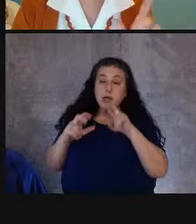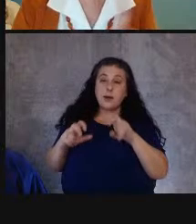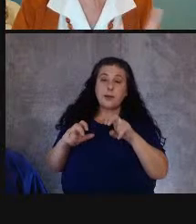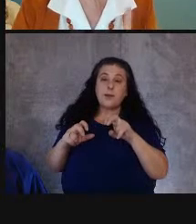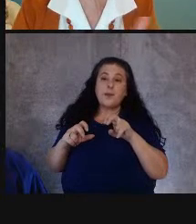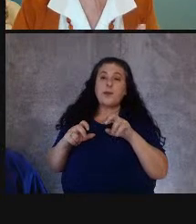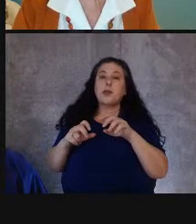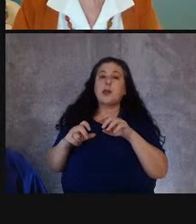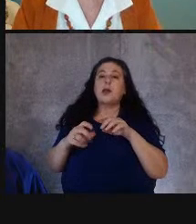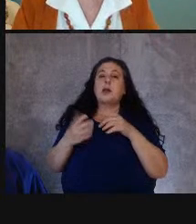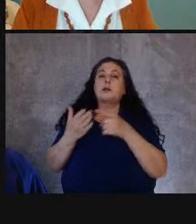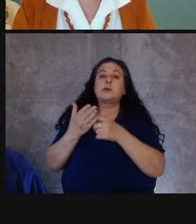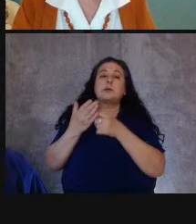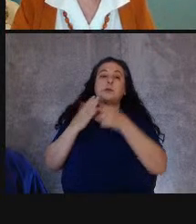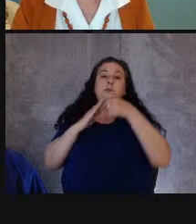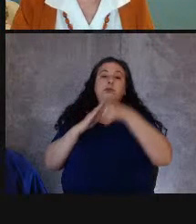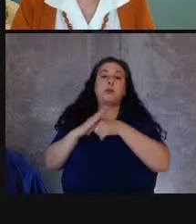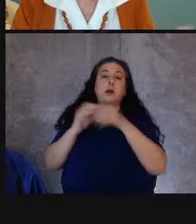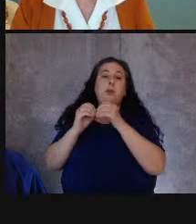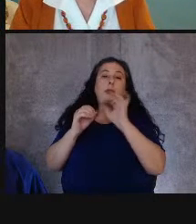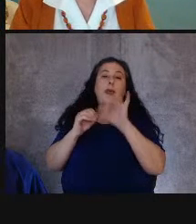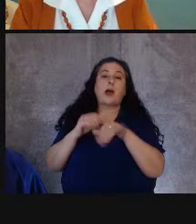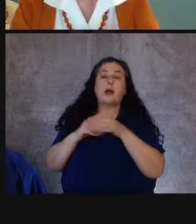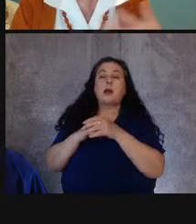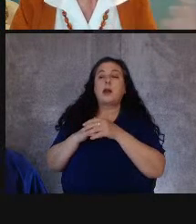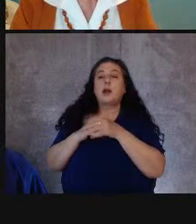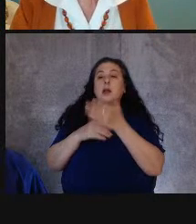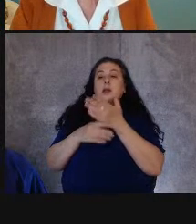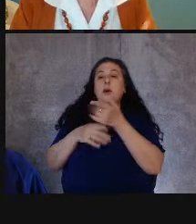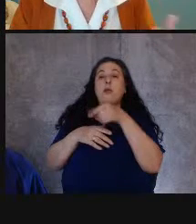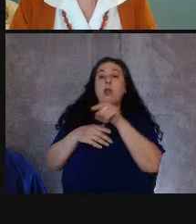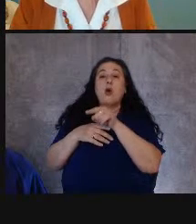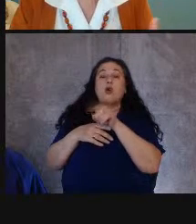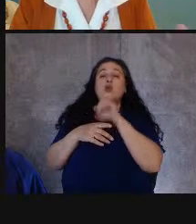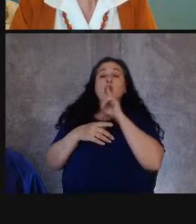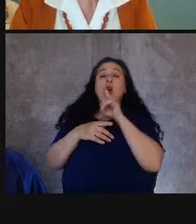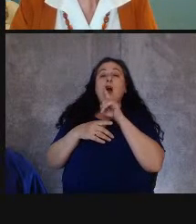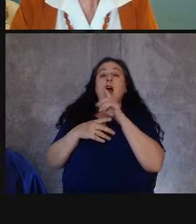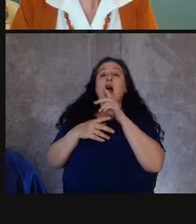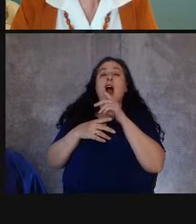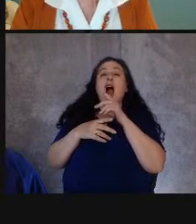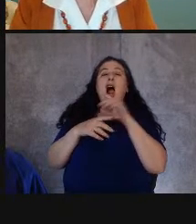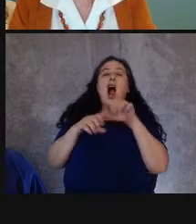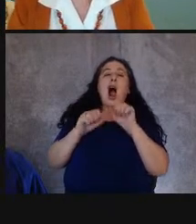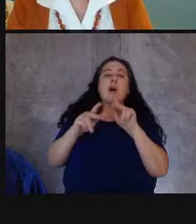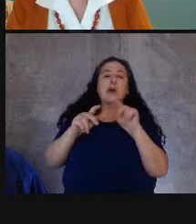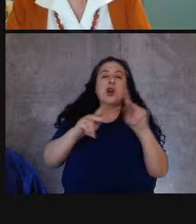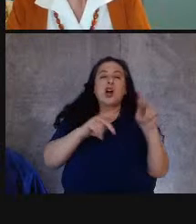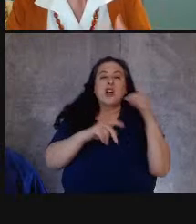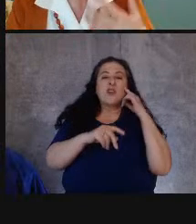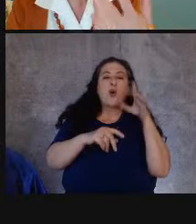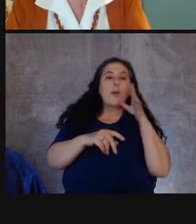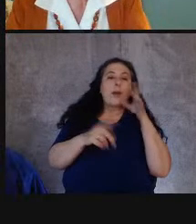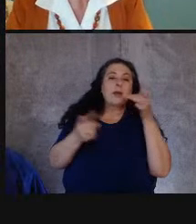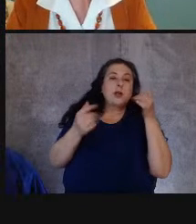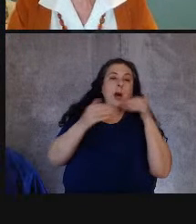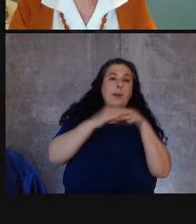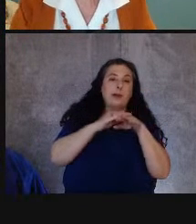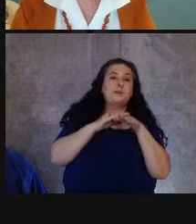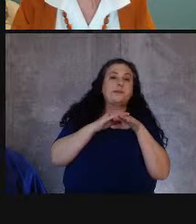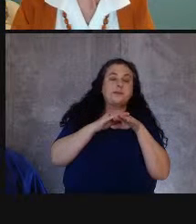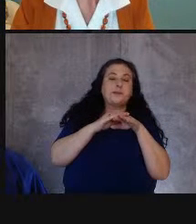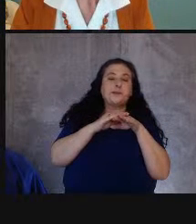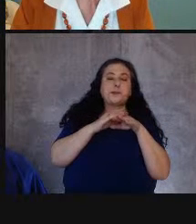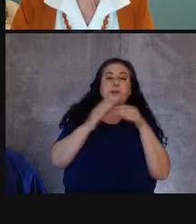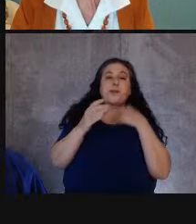I'm gonna talk a little bit more about that. Some of these were, just sort of opportunities for mothers to come in